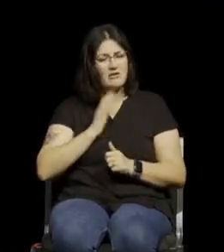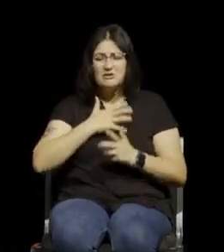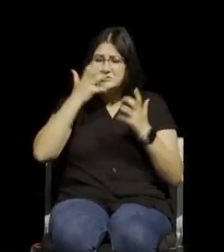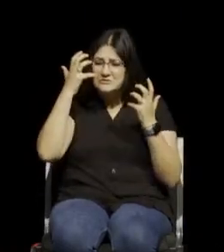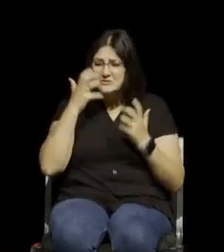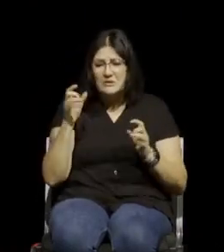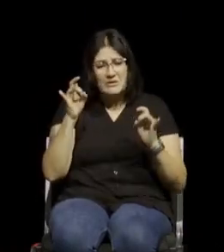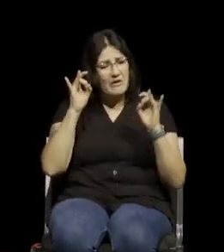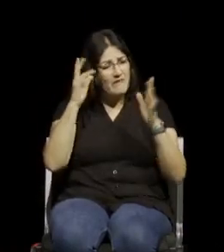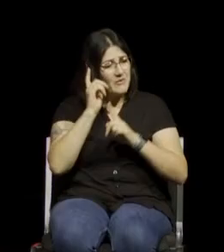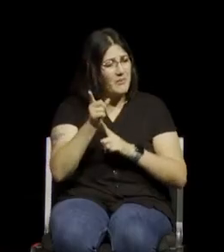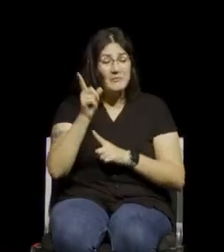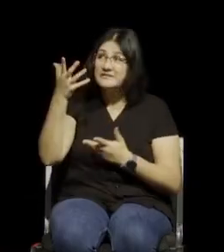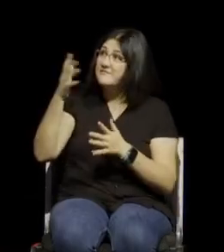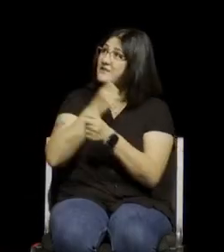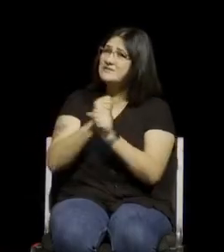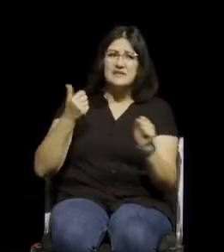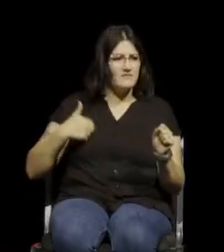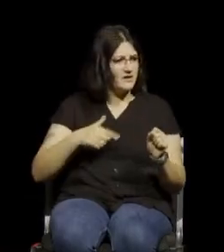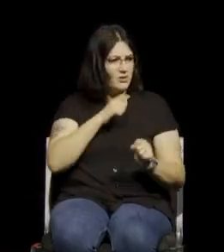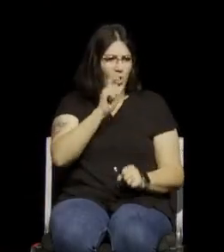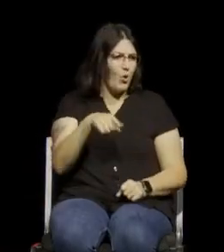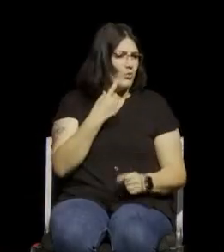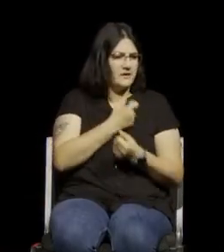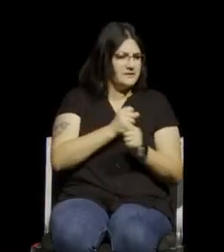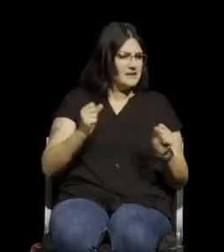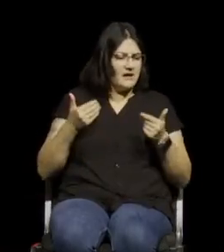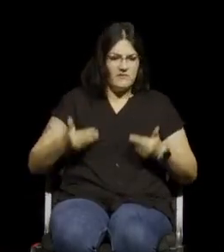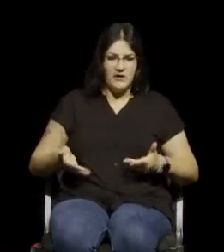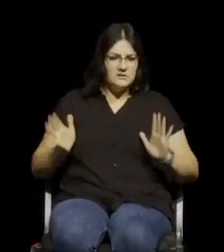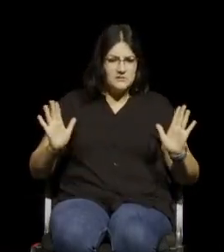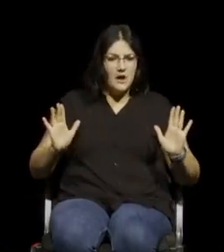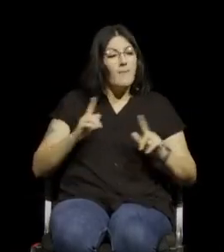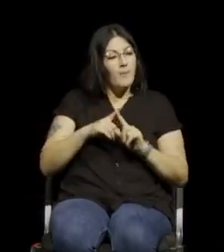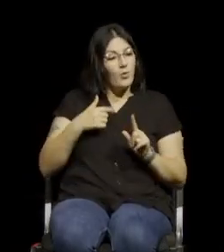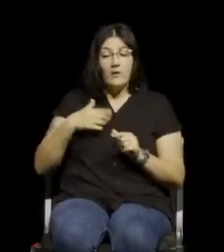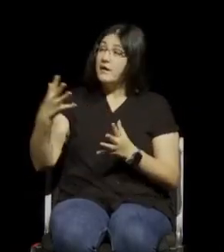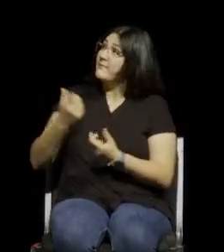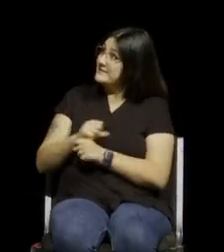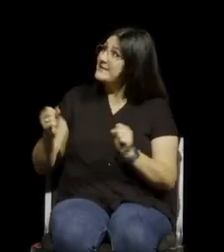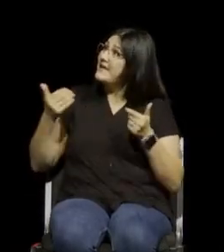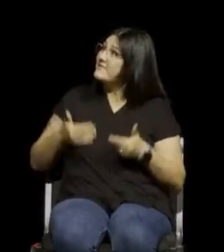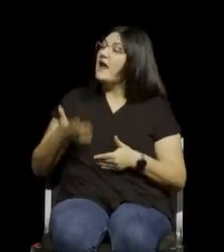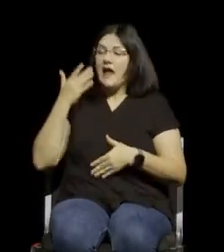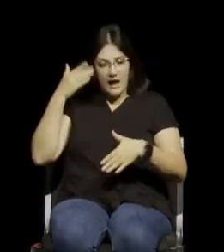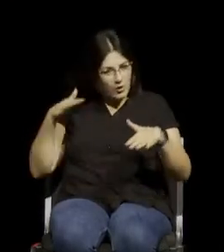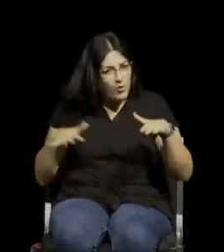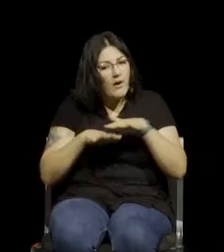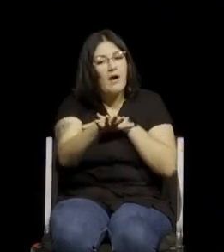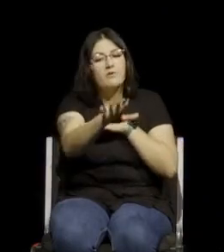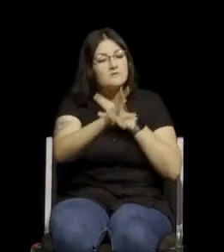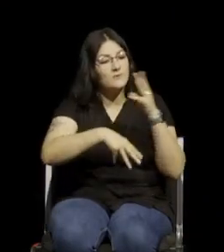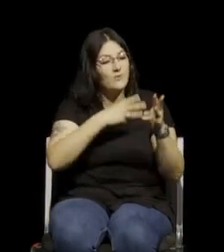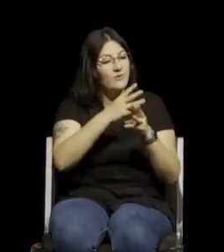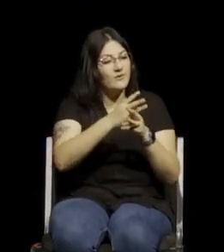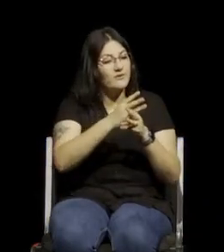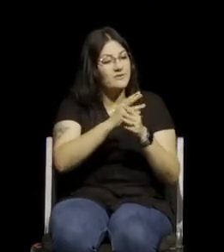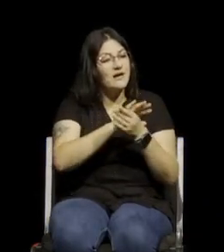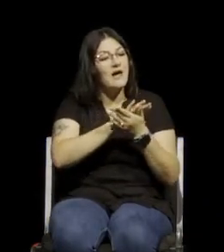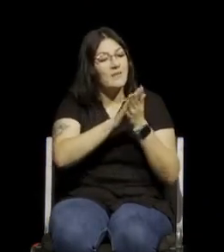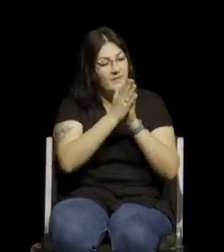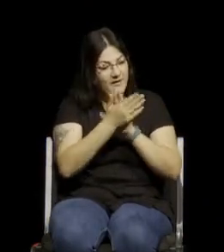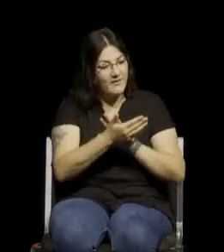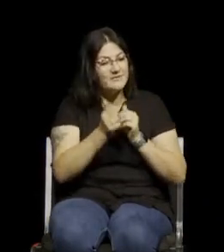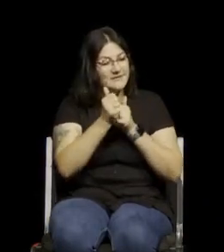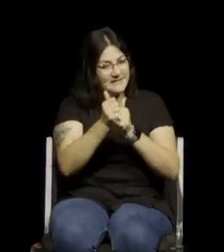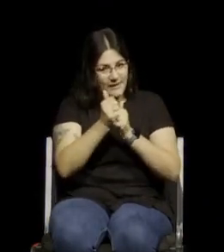moments, and he has saved us, not just to be saved, but so that we may go into all the world and make disciples. In our